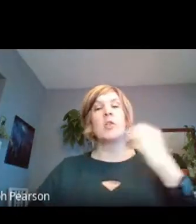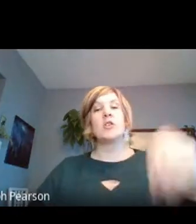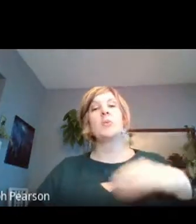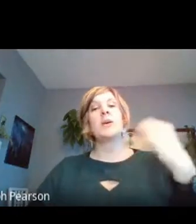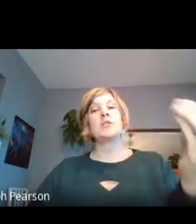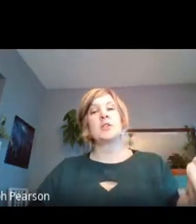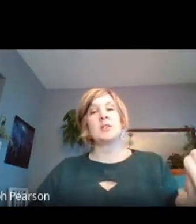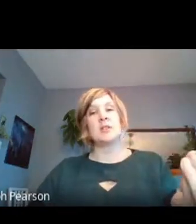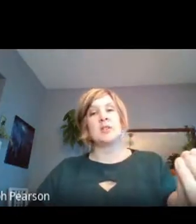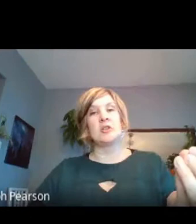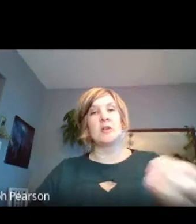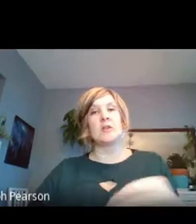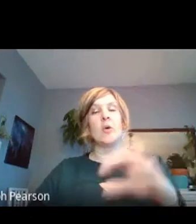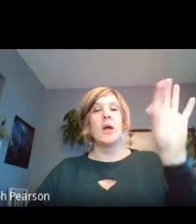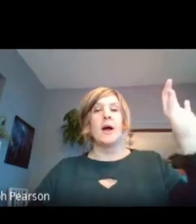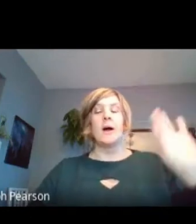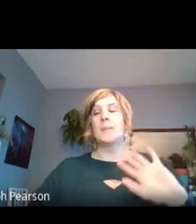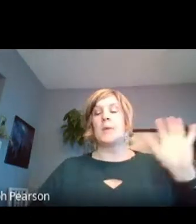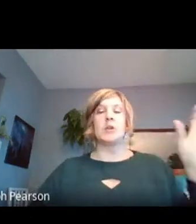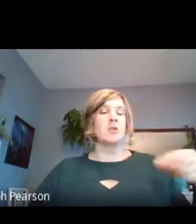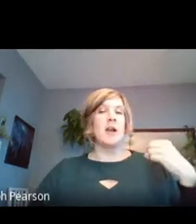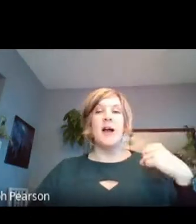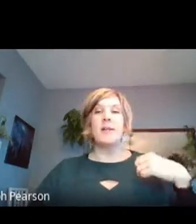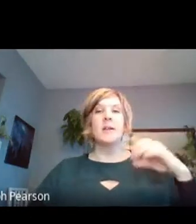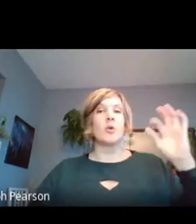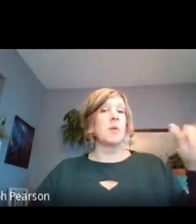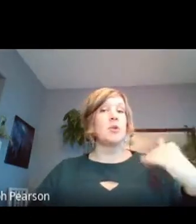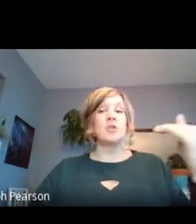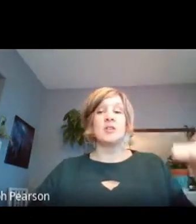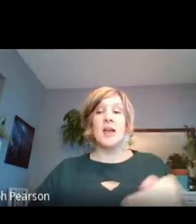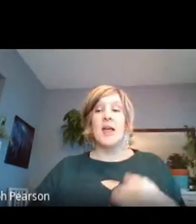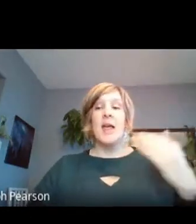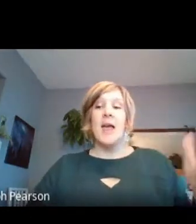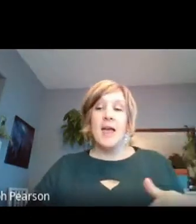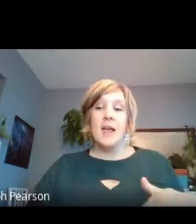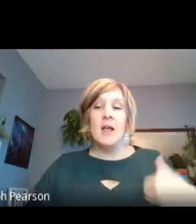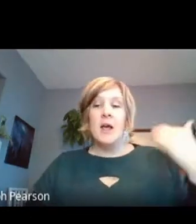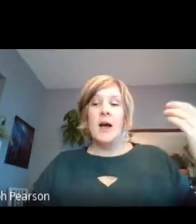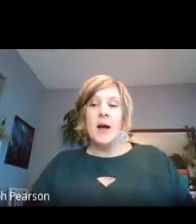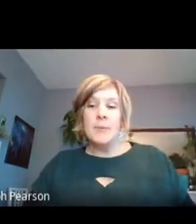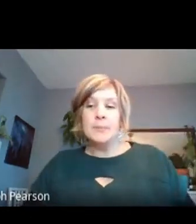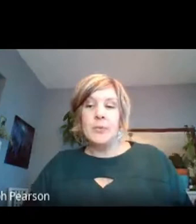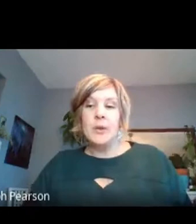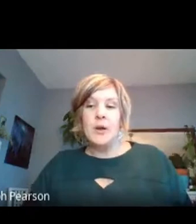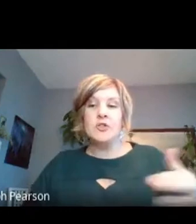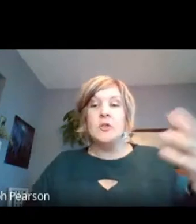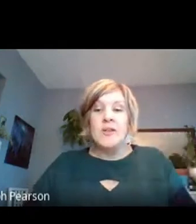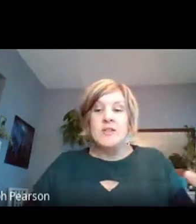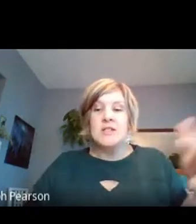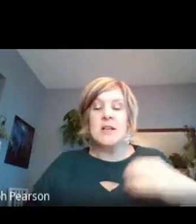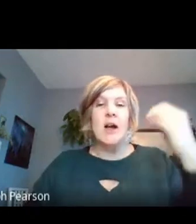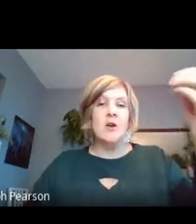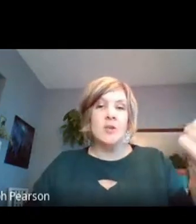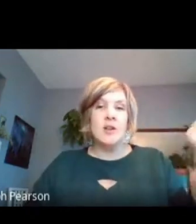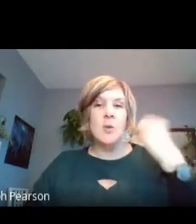so that you'll be able to assist the student so um maybe you're using highlights or maybe you can just say hey um student